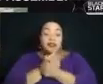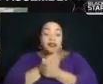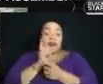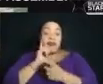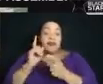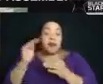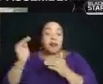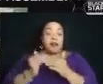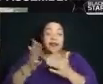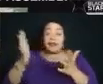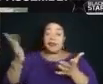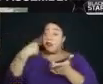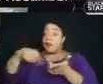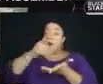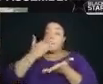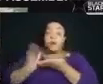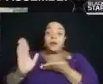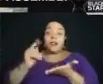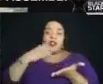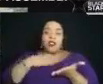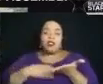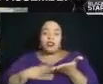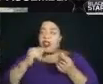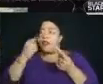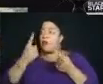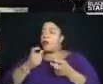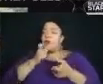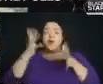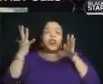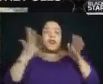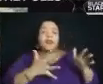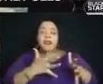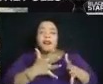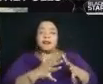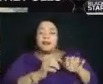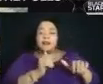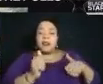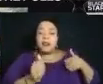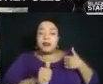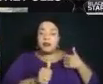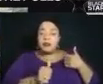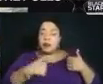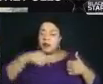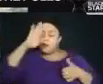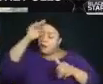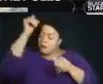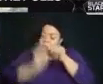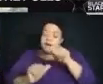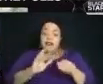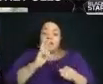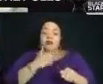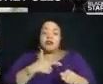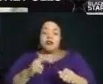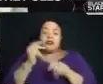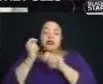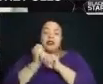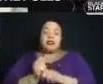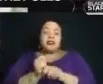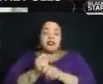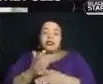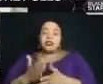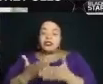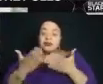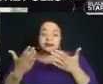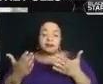And we know that every religious tradition, from Judaism to Islam to Unitarianism, not